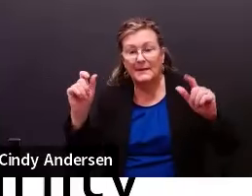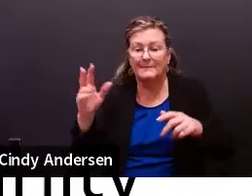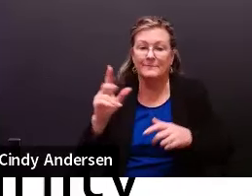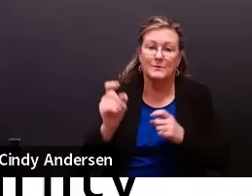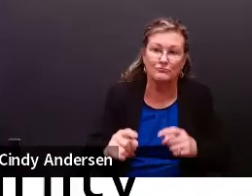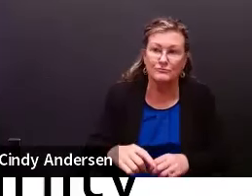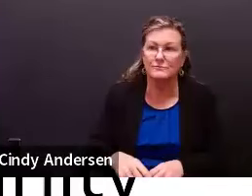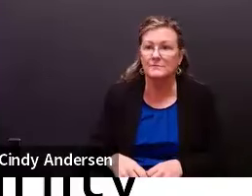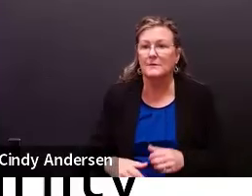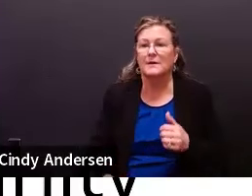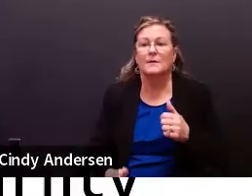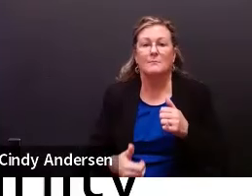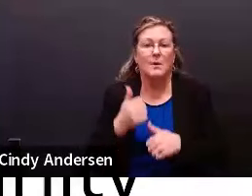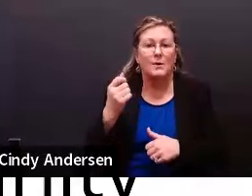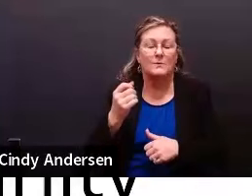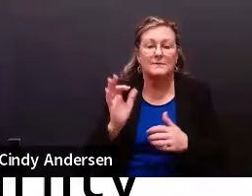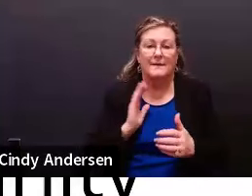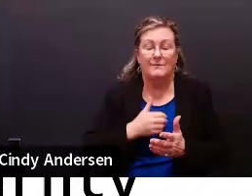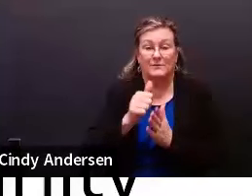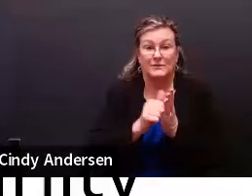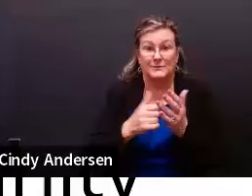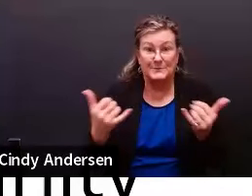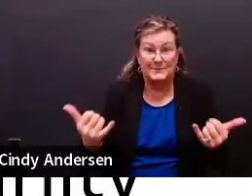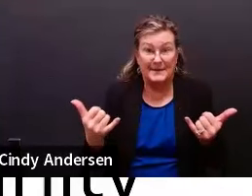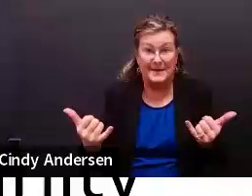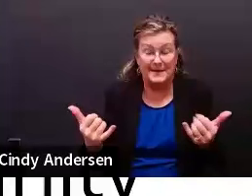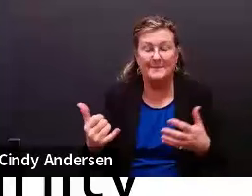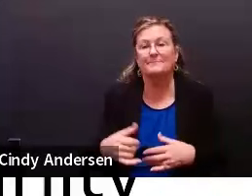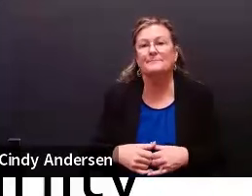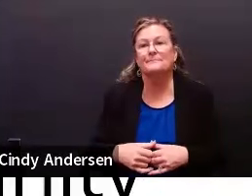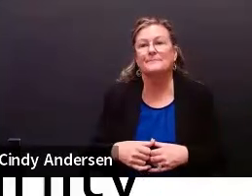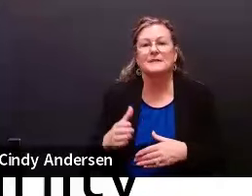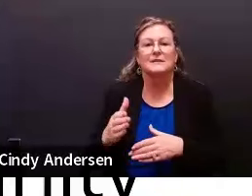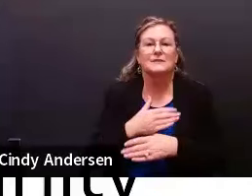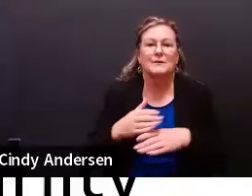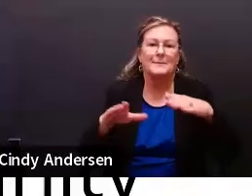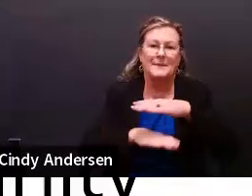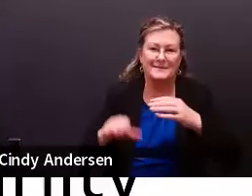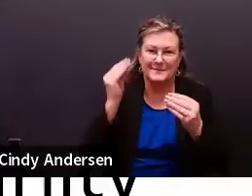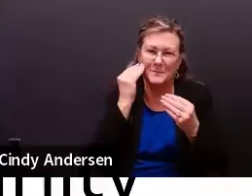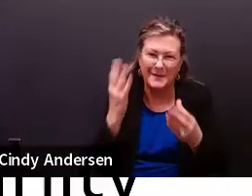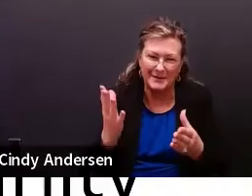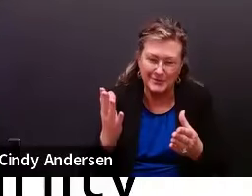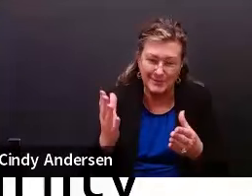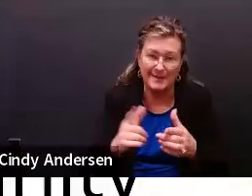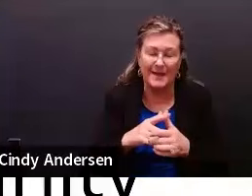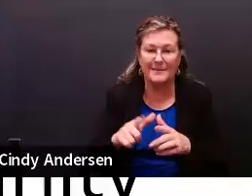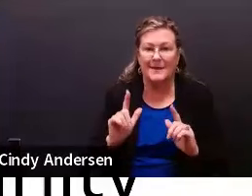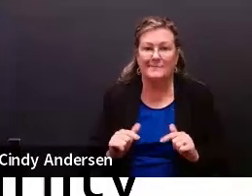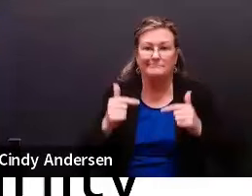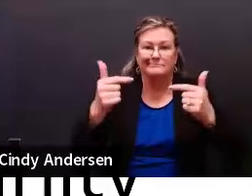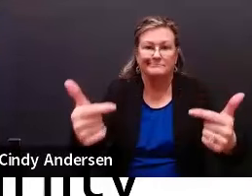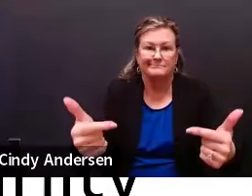questions. But most of what our agenda is going to be is like sharing some basic information and then opening it up to